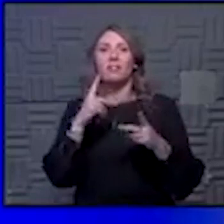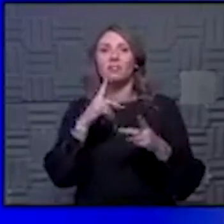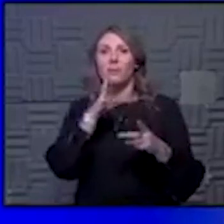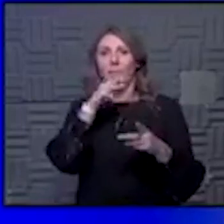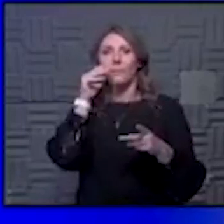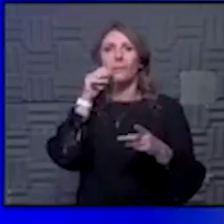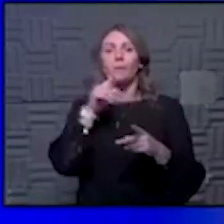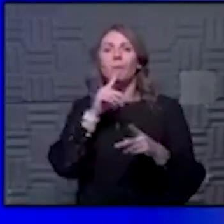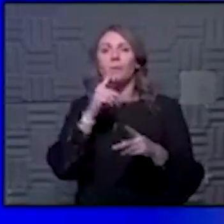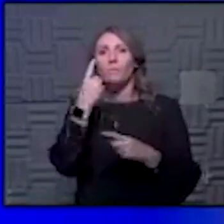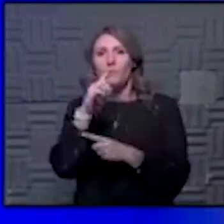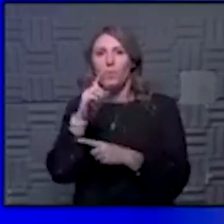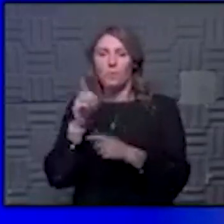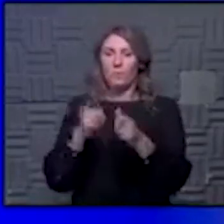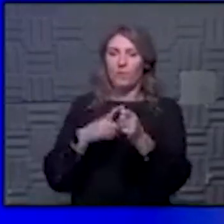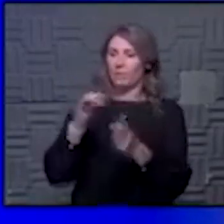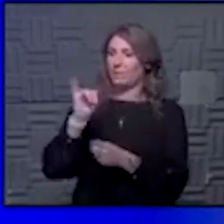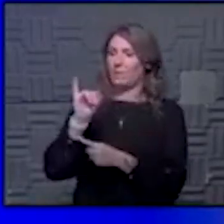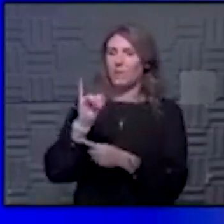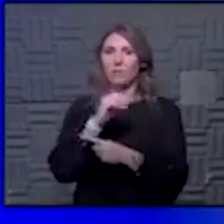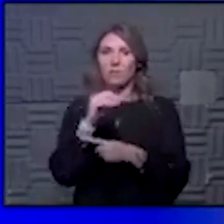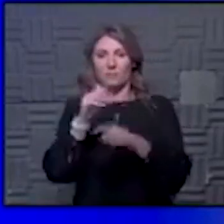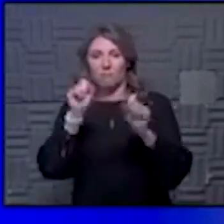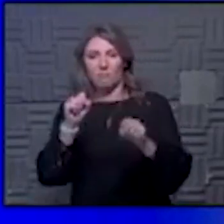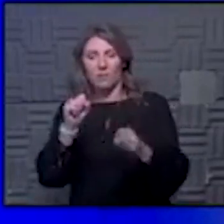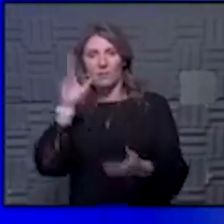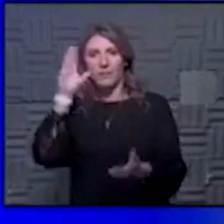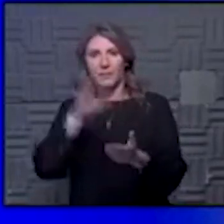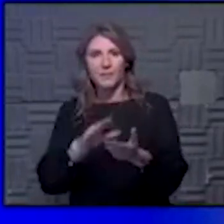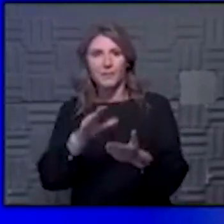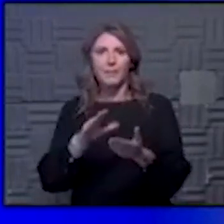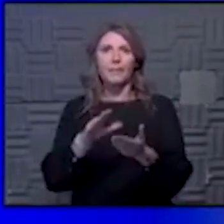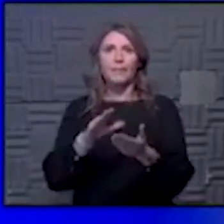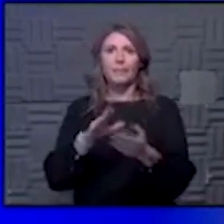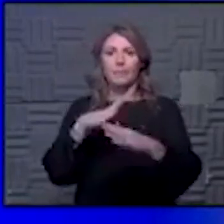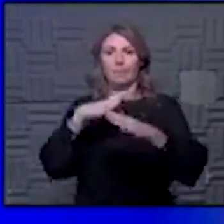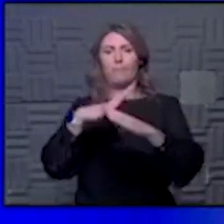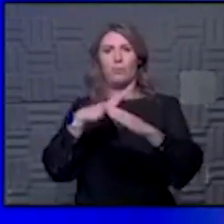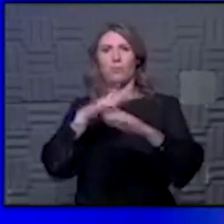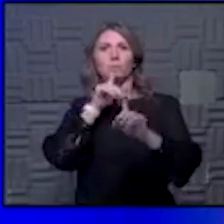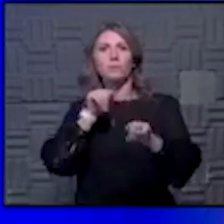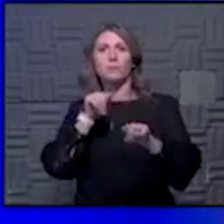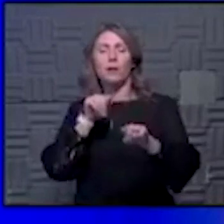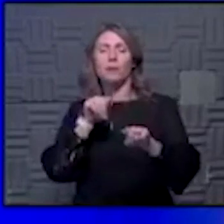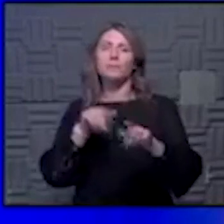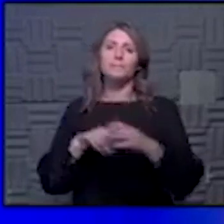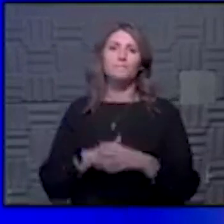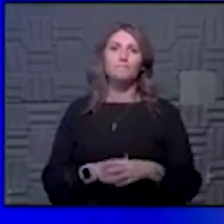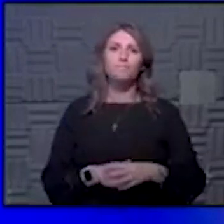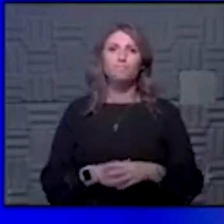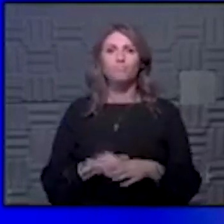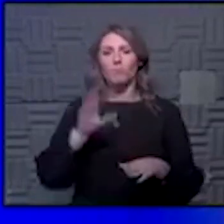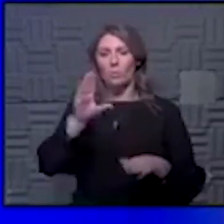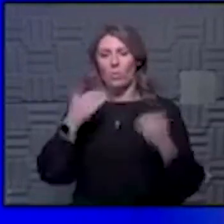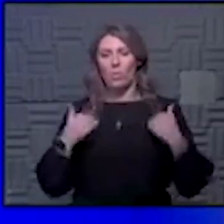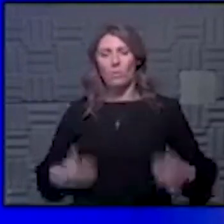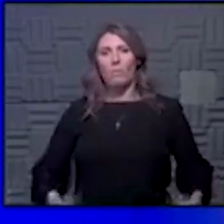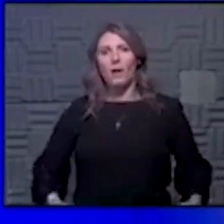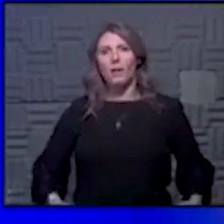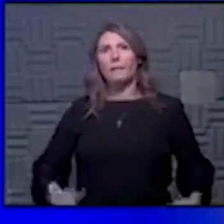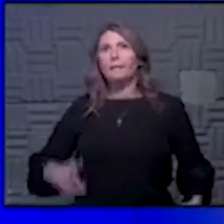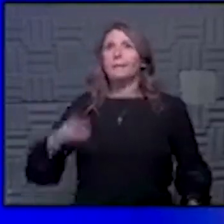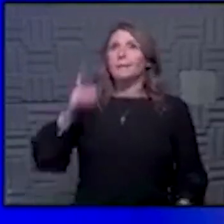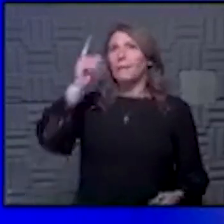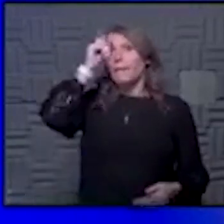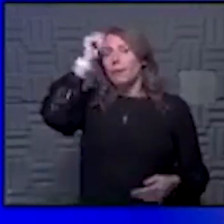load for that first infection and the ability to decrease the immune response by that much, your body will have